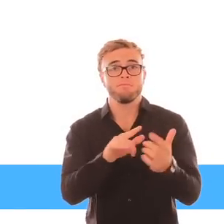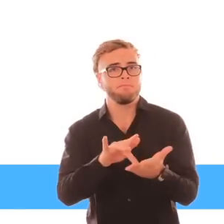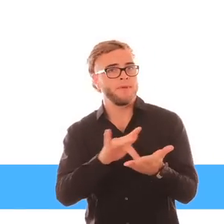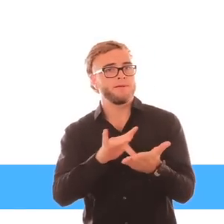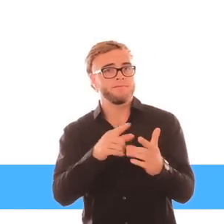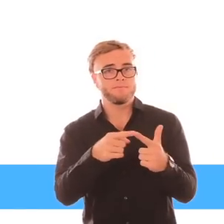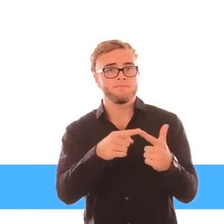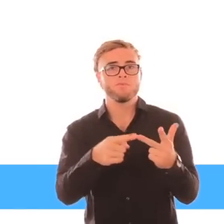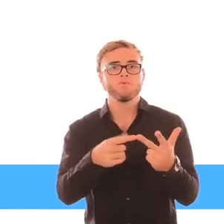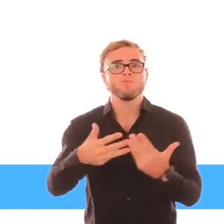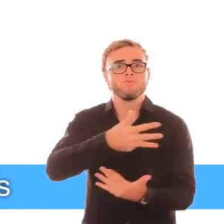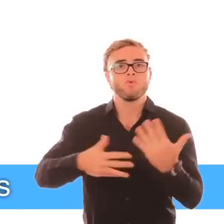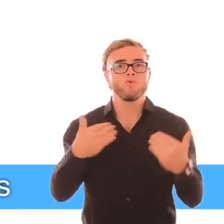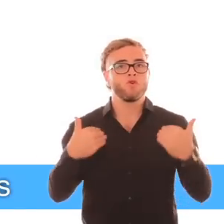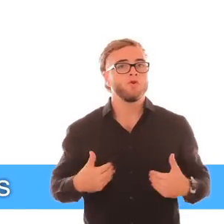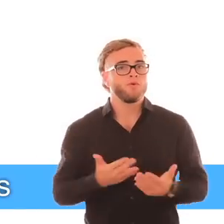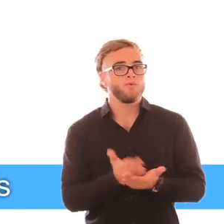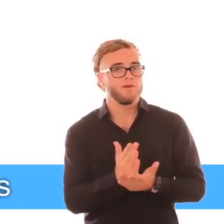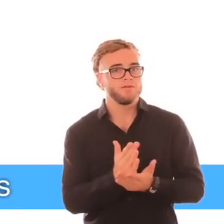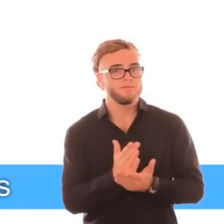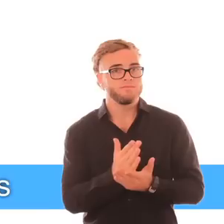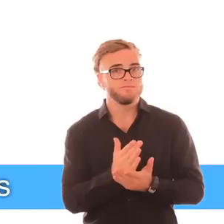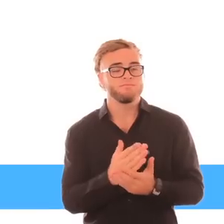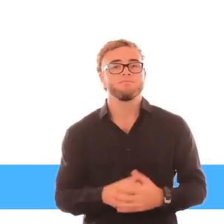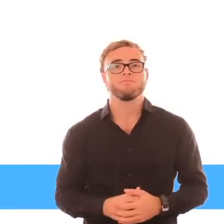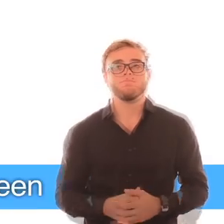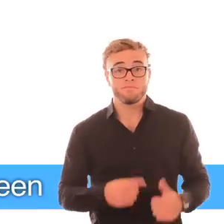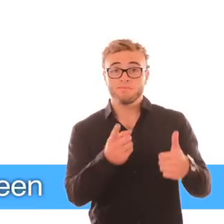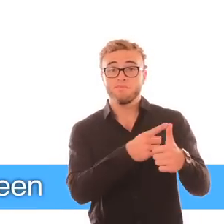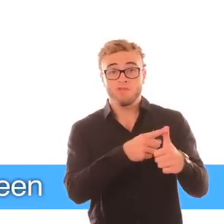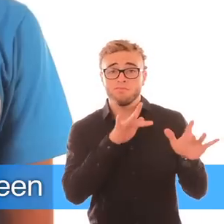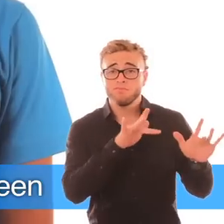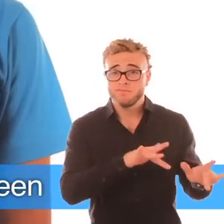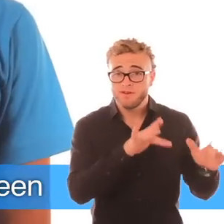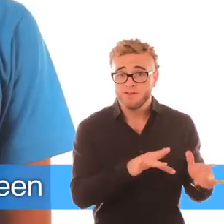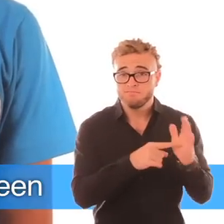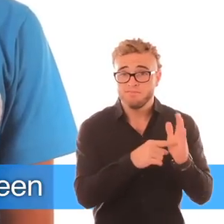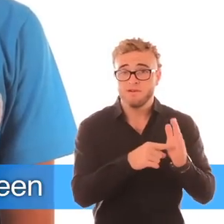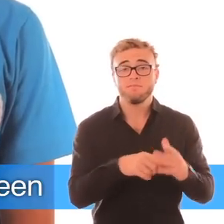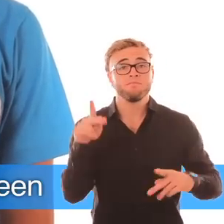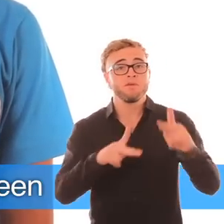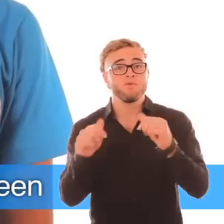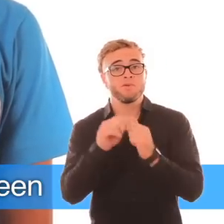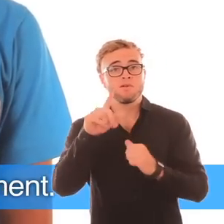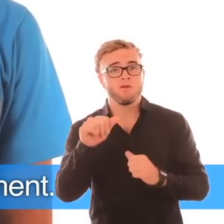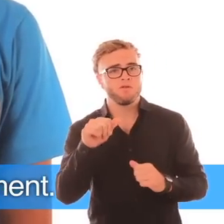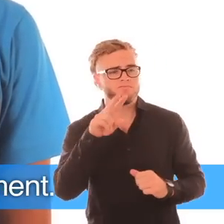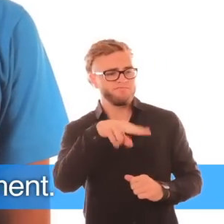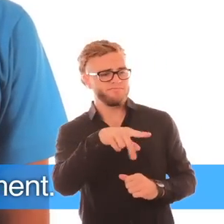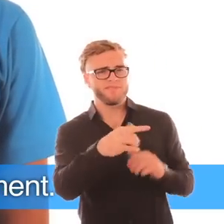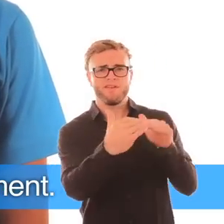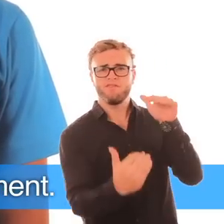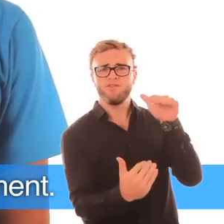model, and the social and the human rights models. Each model changes the power dynamics between the person and their social